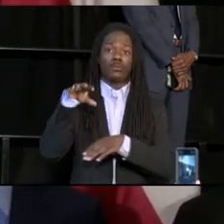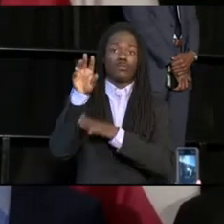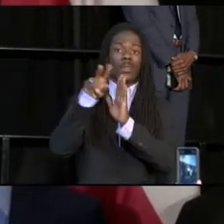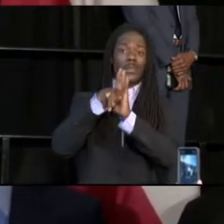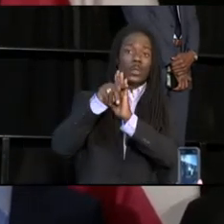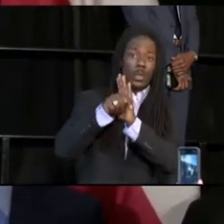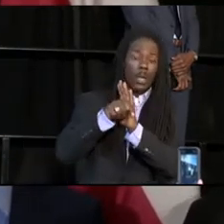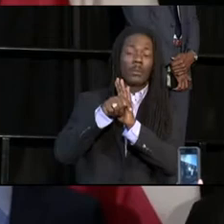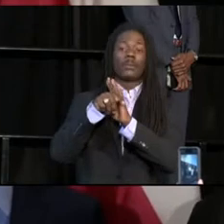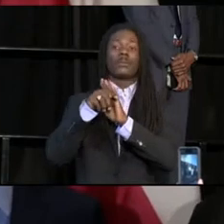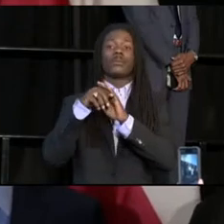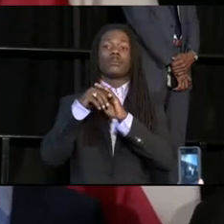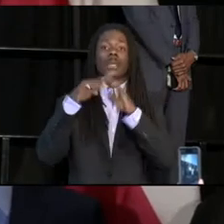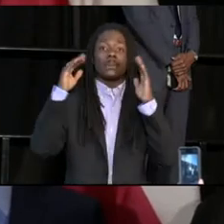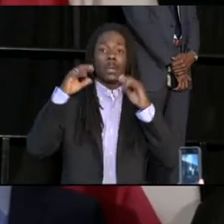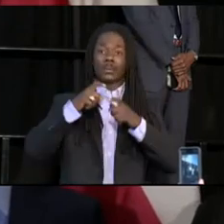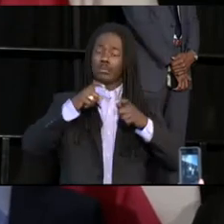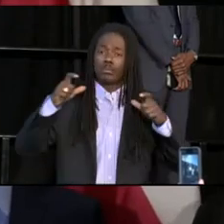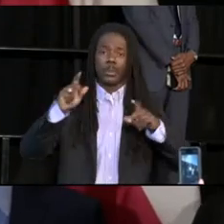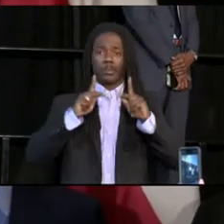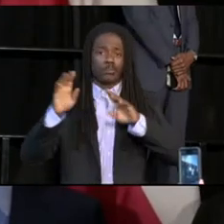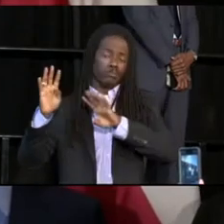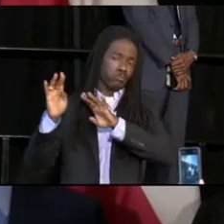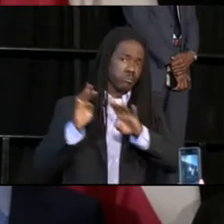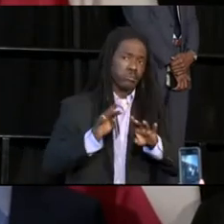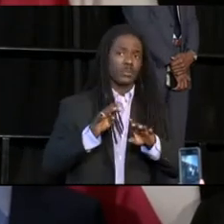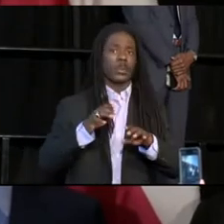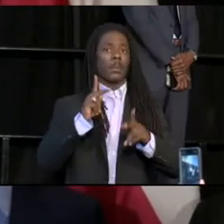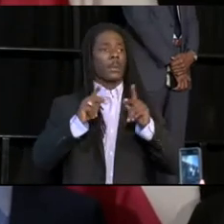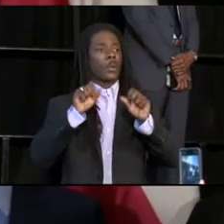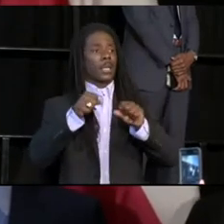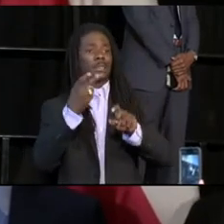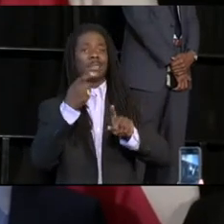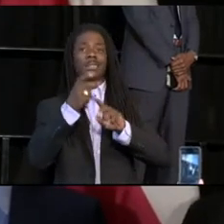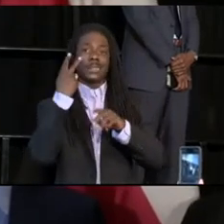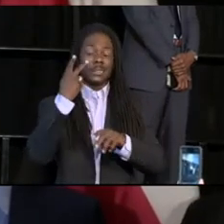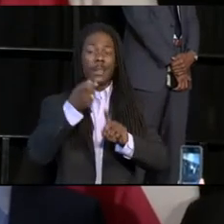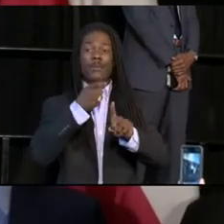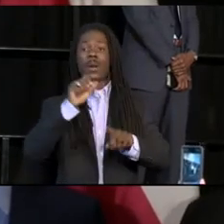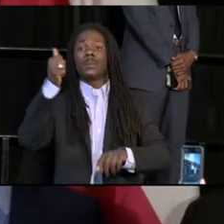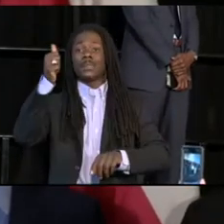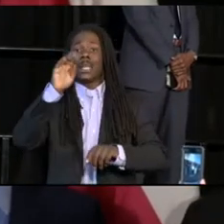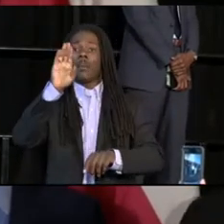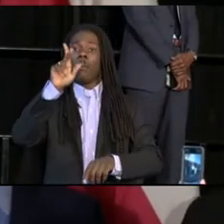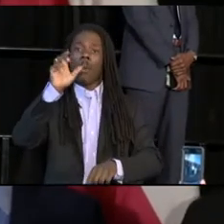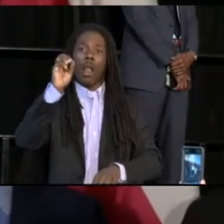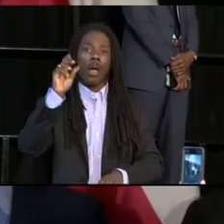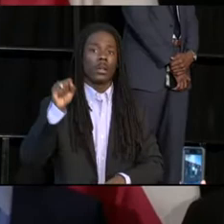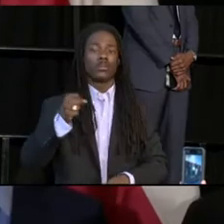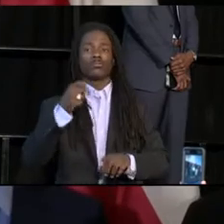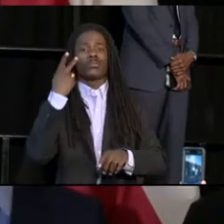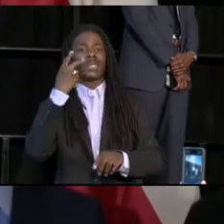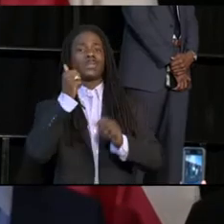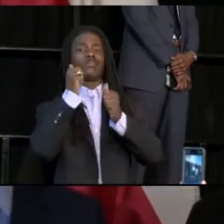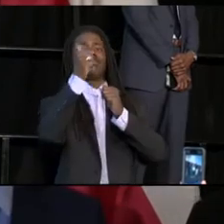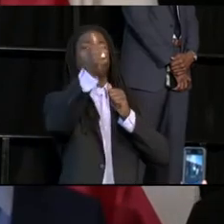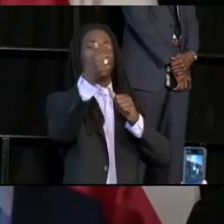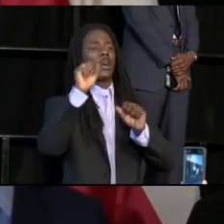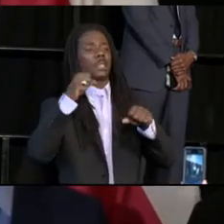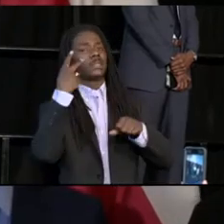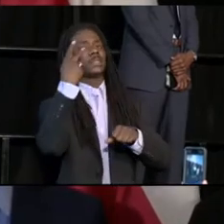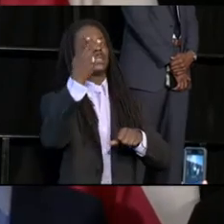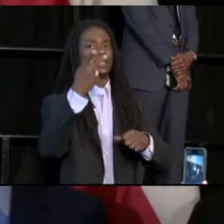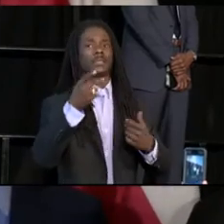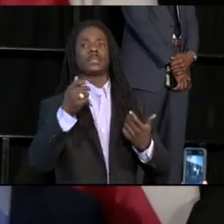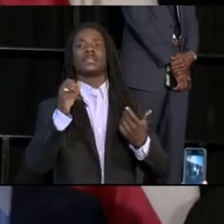Avenue, expecting this large crowd so people can see within 10 blocks. So the idea is the movement of everybody getting there and culminating with this rally